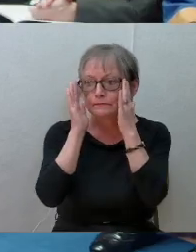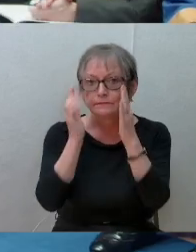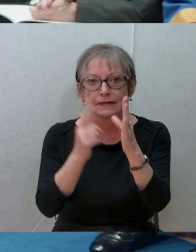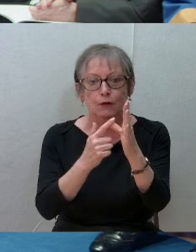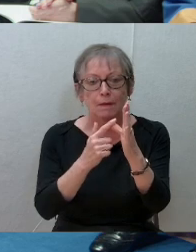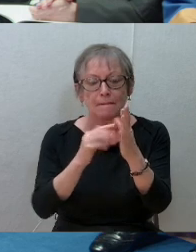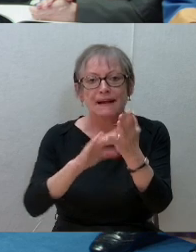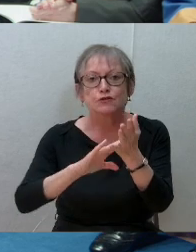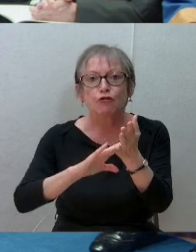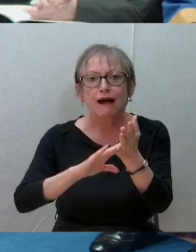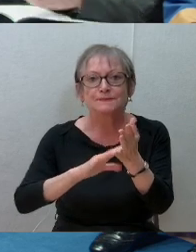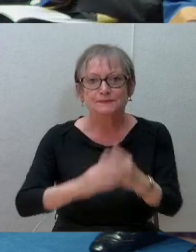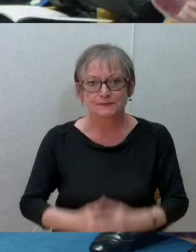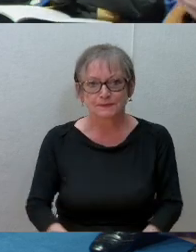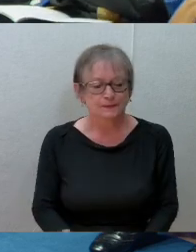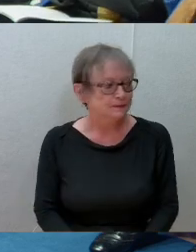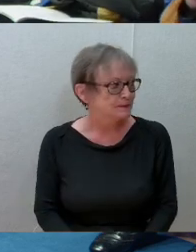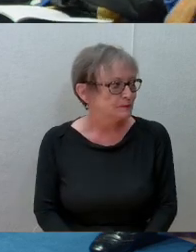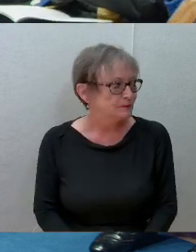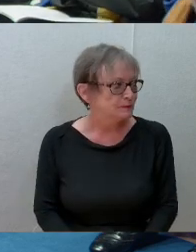Arup Mansour.